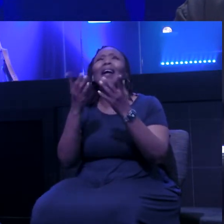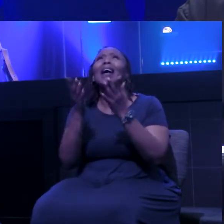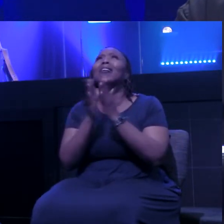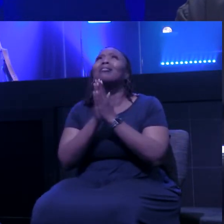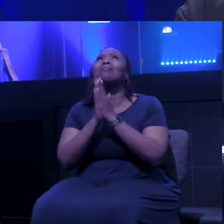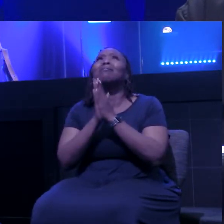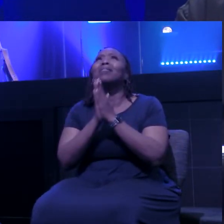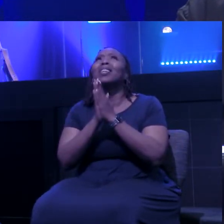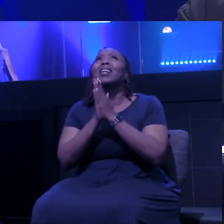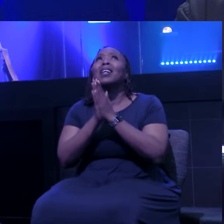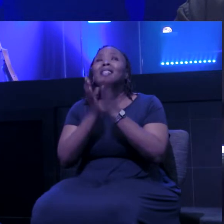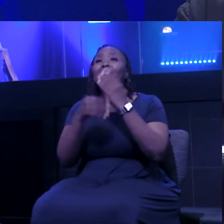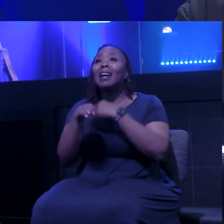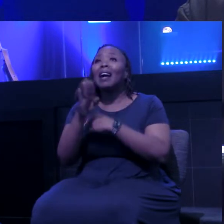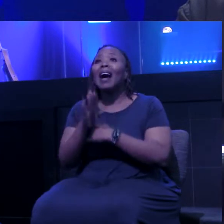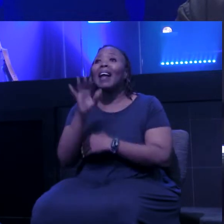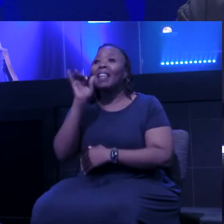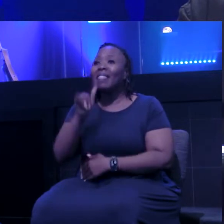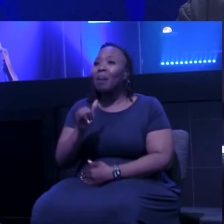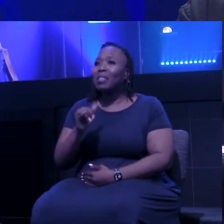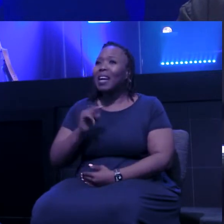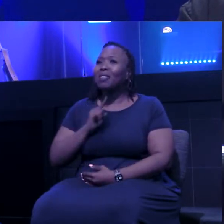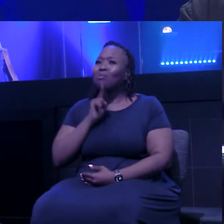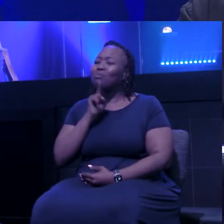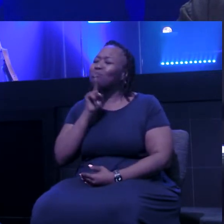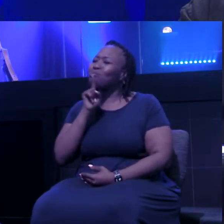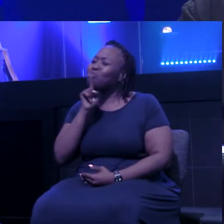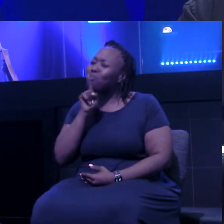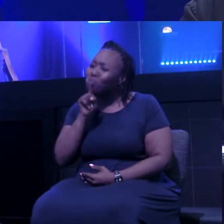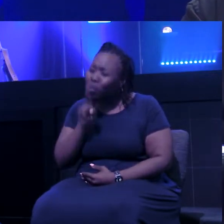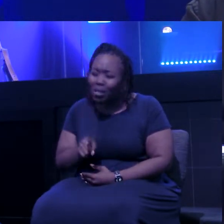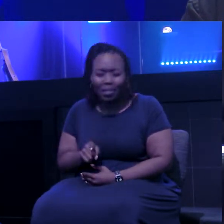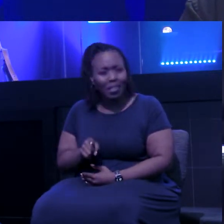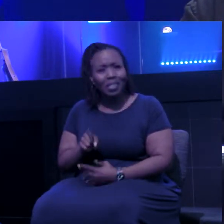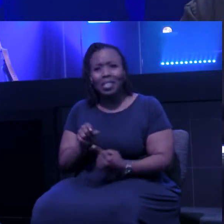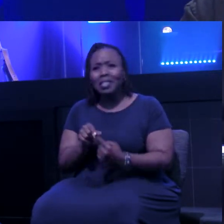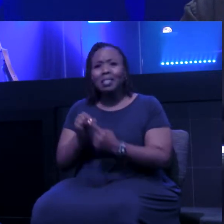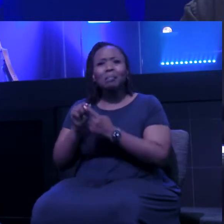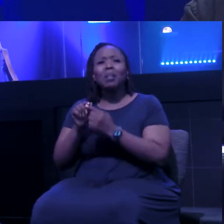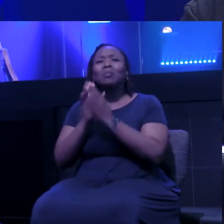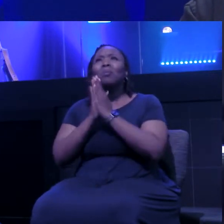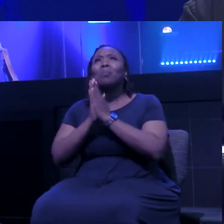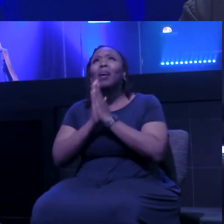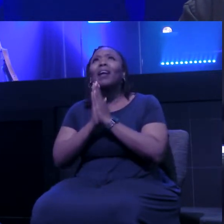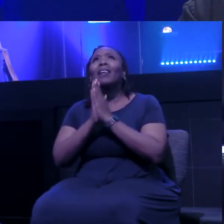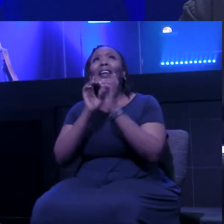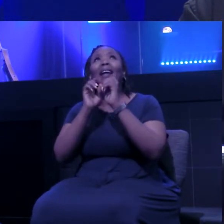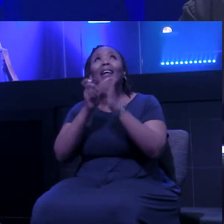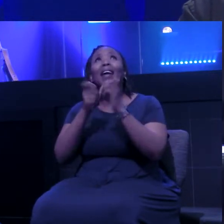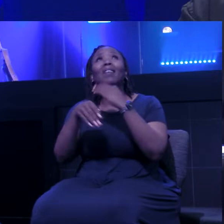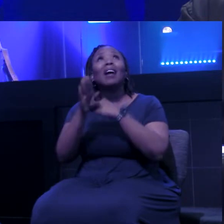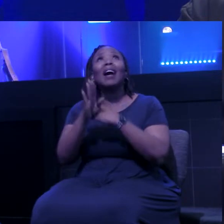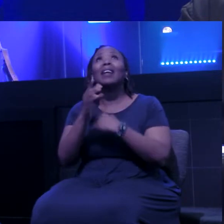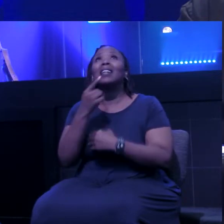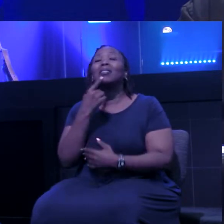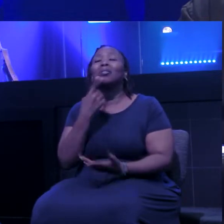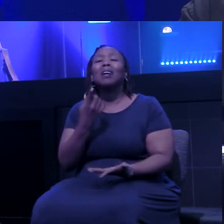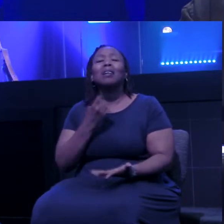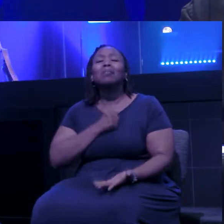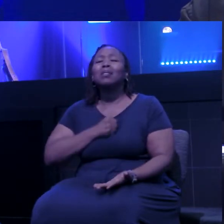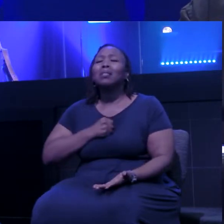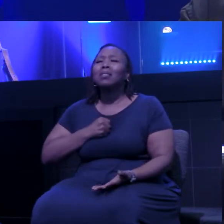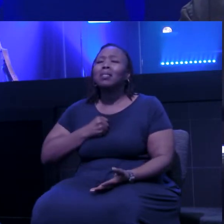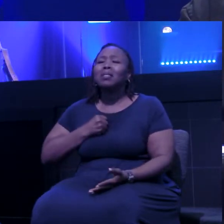was like the realest, most authentic prayer I had ever given in my life. And I remember just saying, like, I'm sorry. I